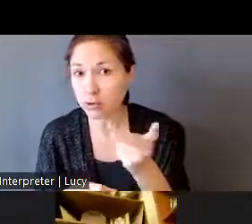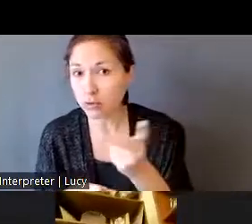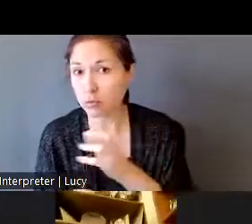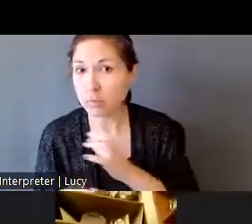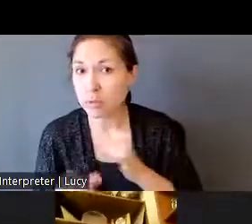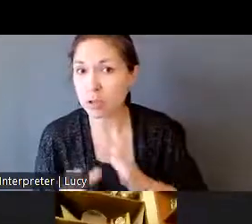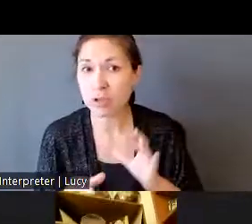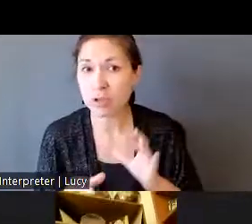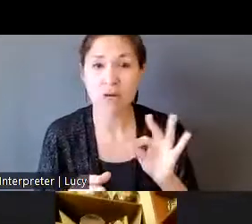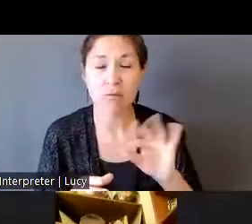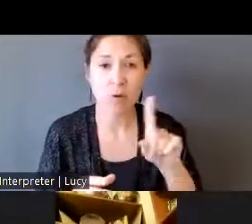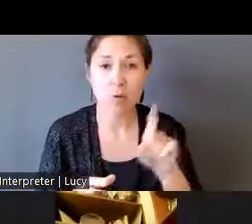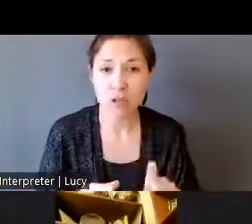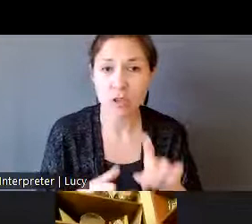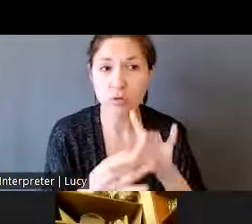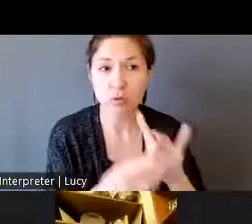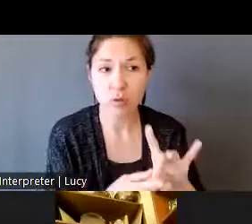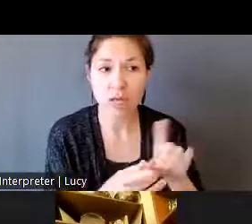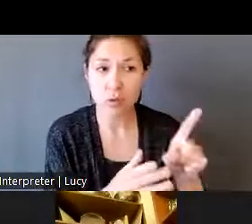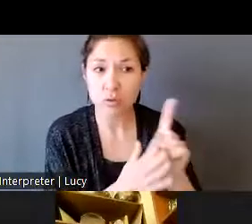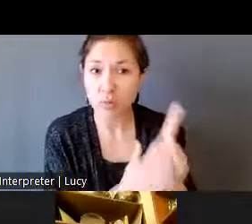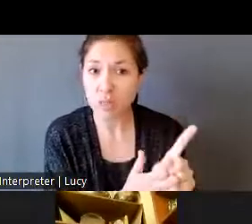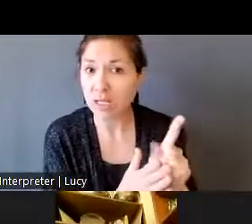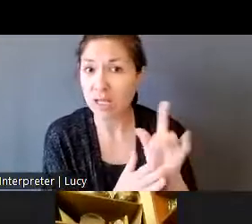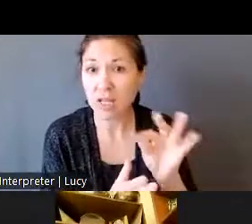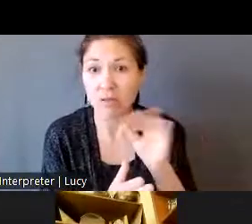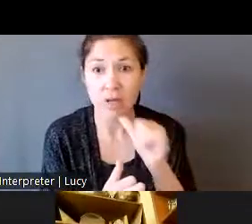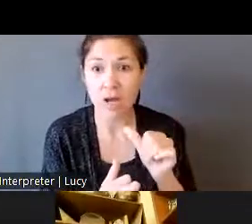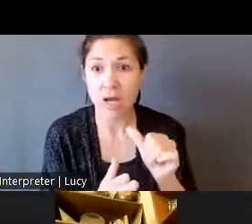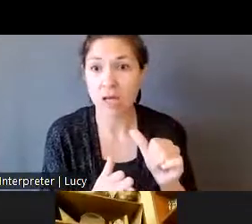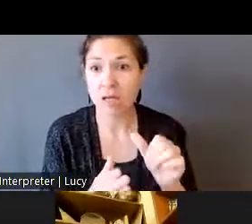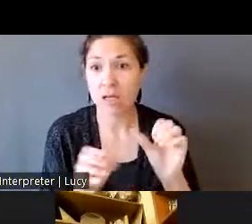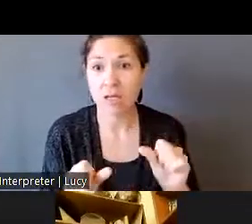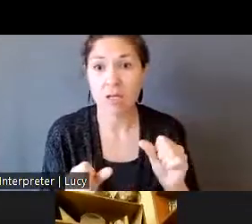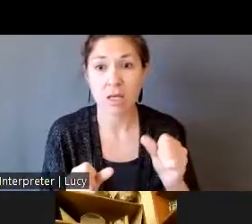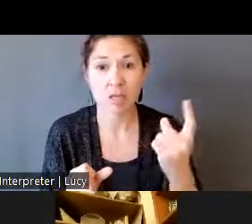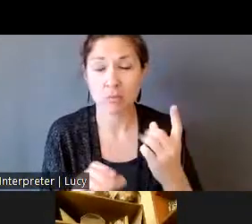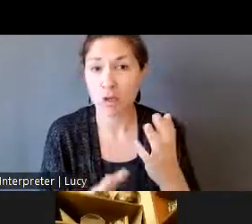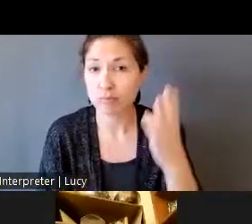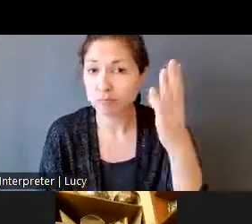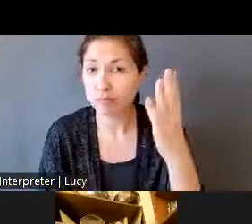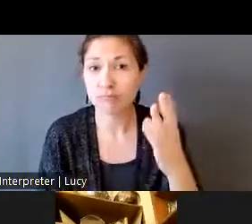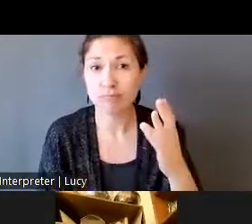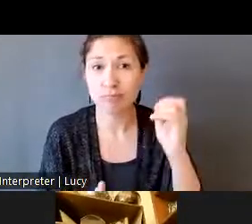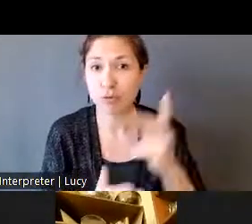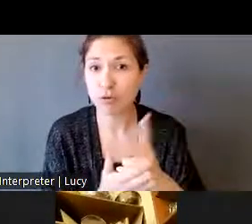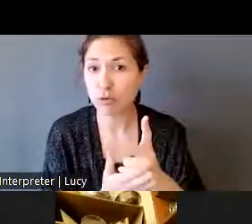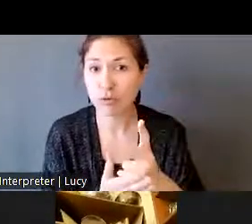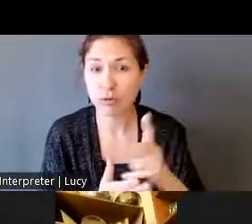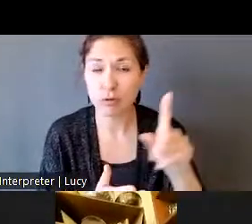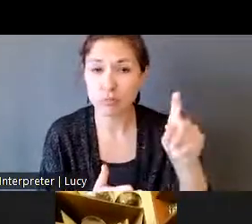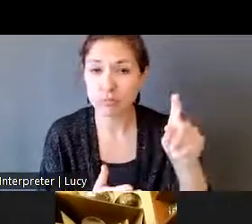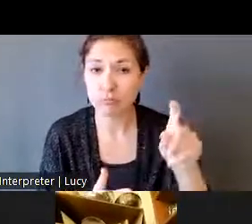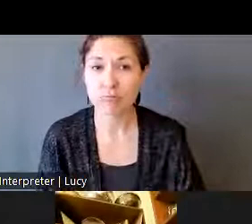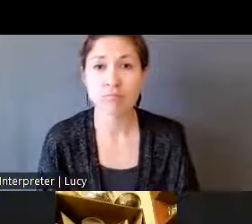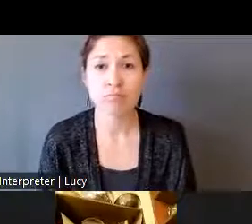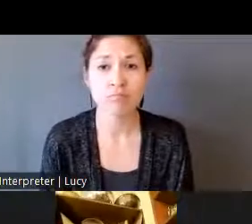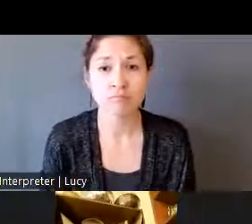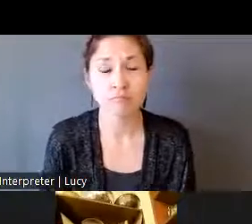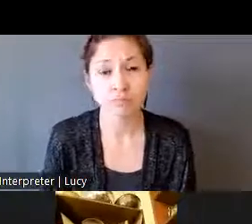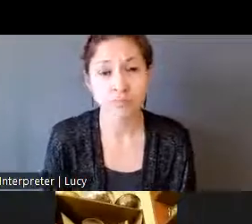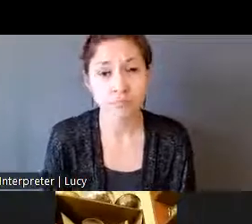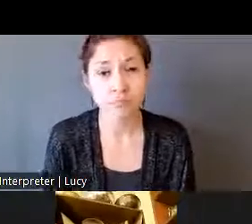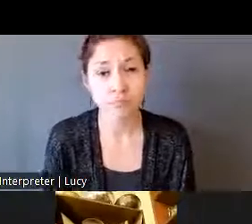19th minutes, and if not, we can get a motion to approve the minutes of April 19th.